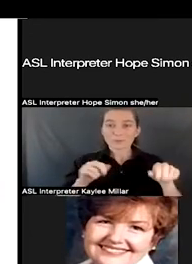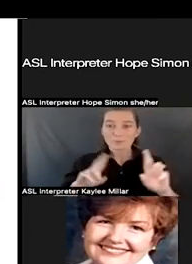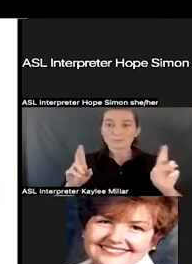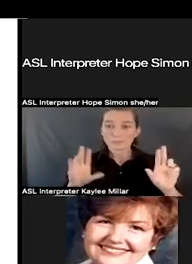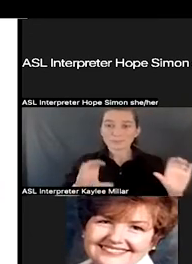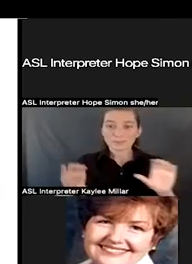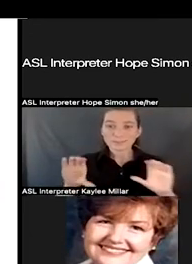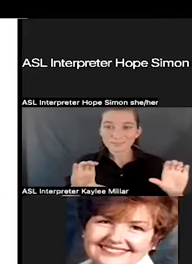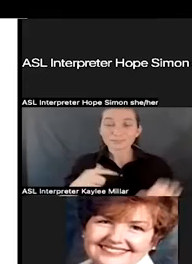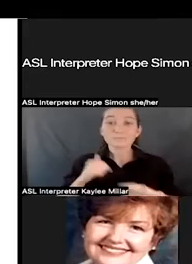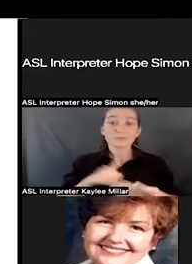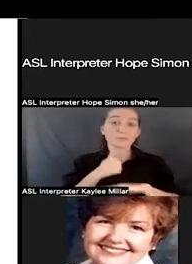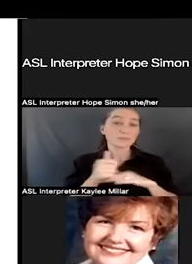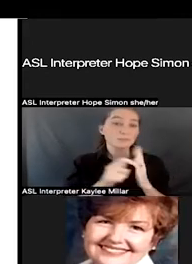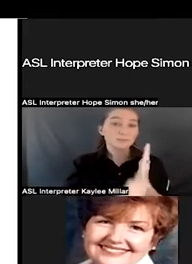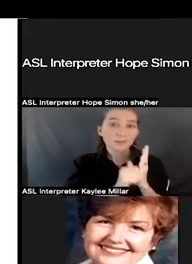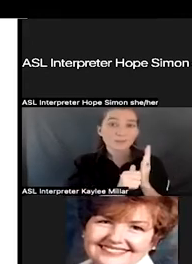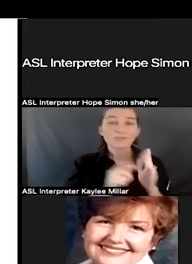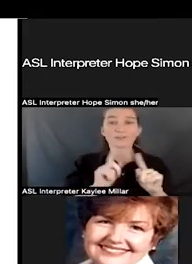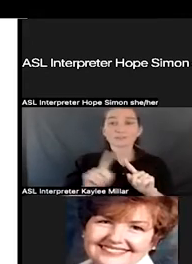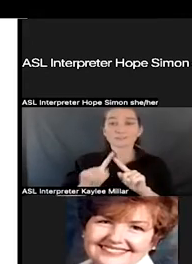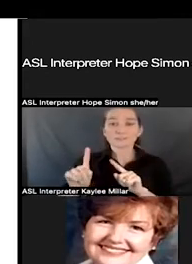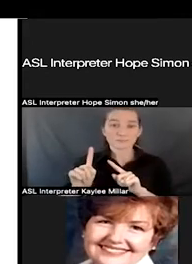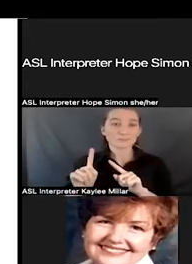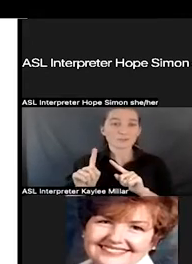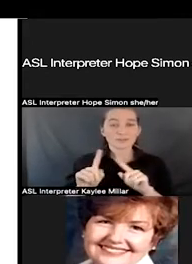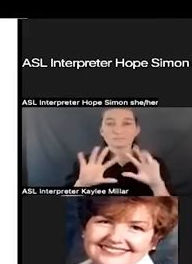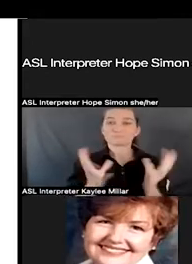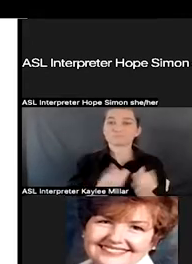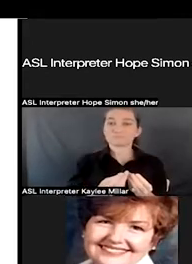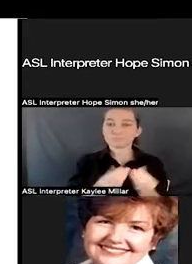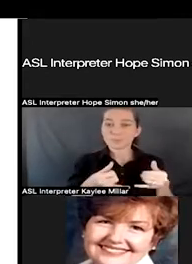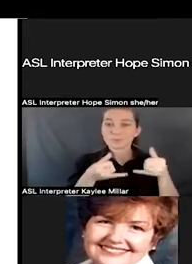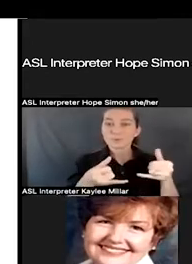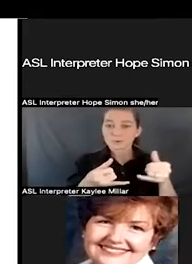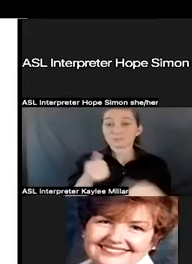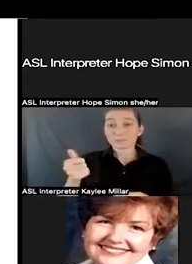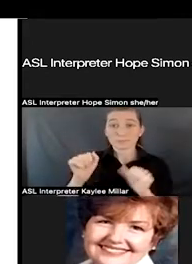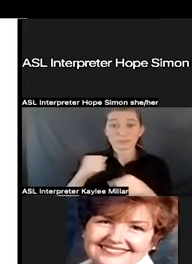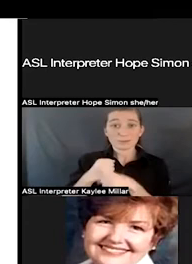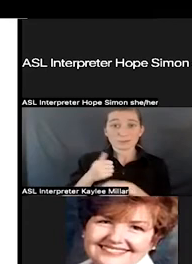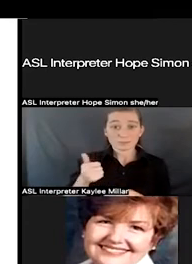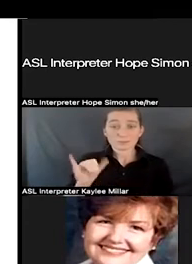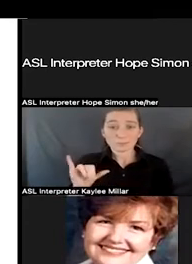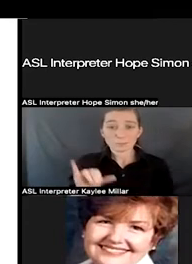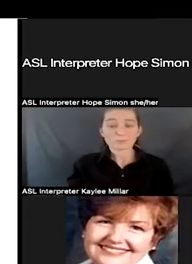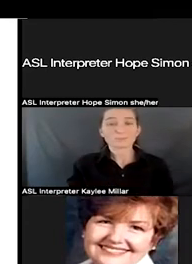of like a catalog of packages, but you can also create your own. And so you can start thinking now about what you might